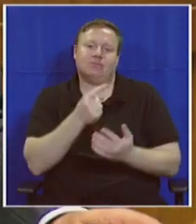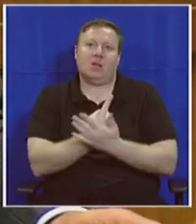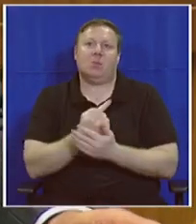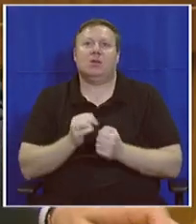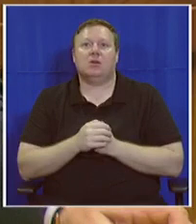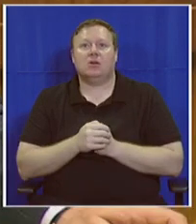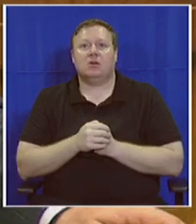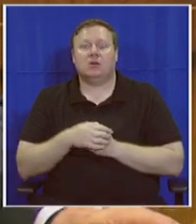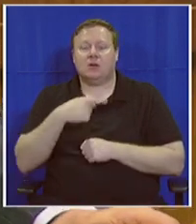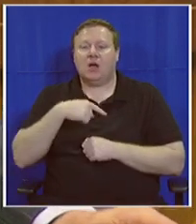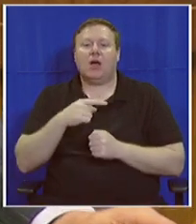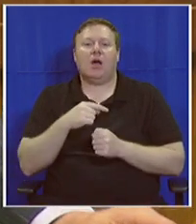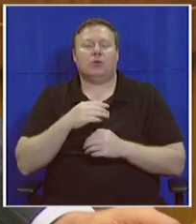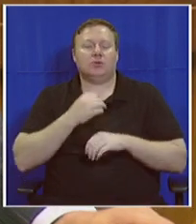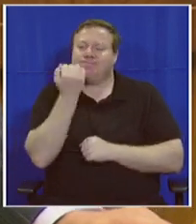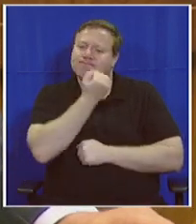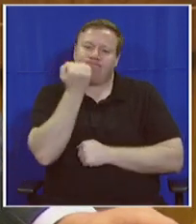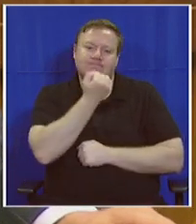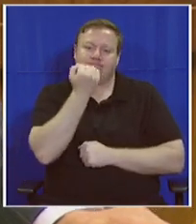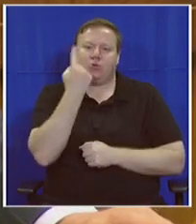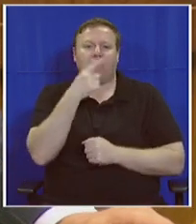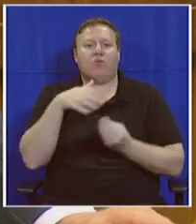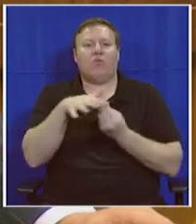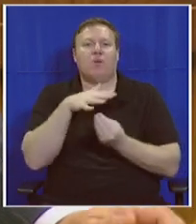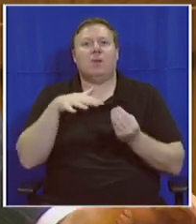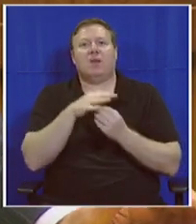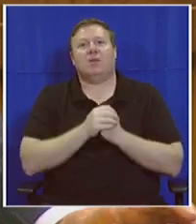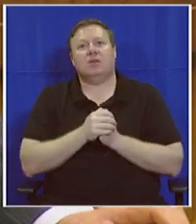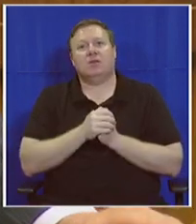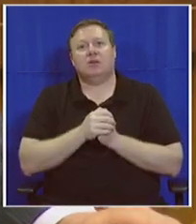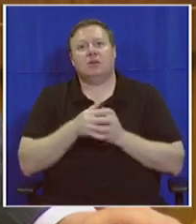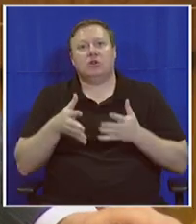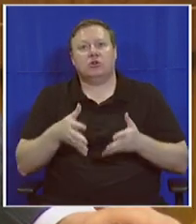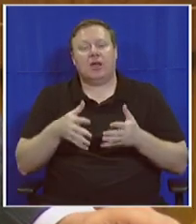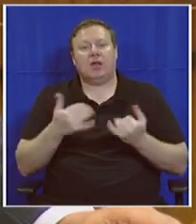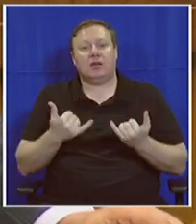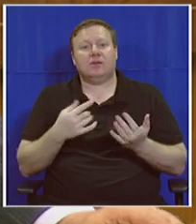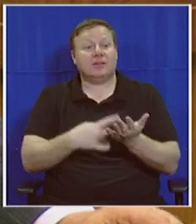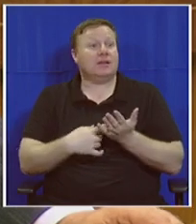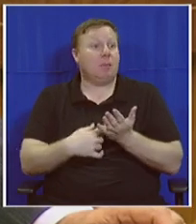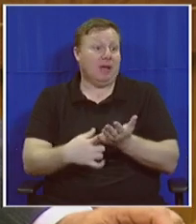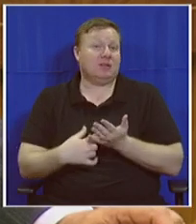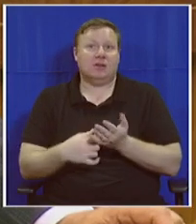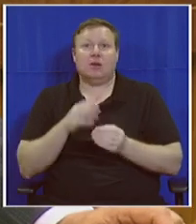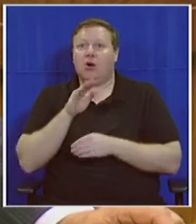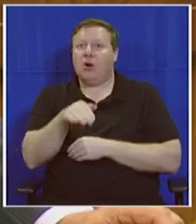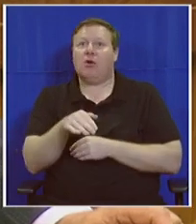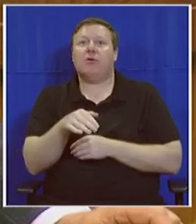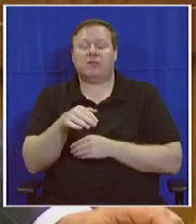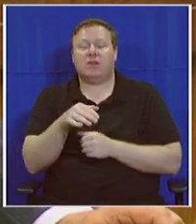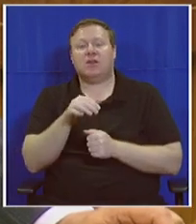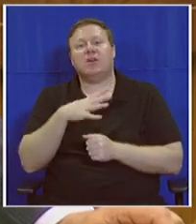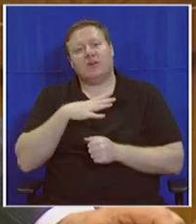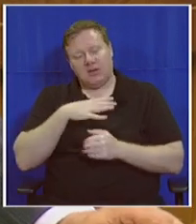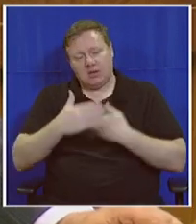express our sincere condolences to her family. For us today, this is a debate, and after this debate, we will continue with our work, but